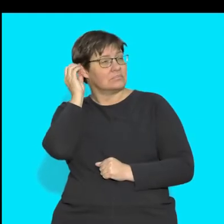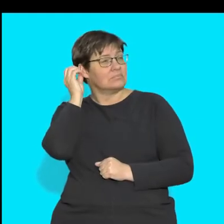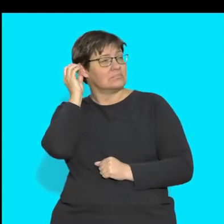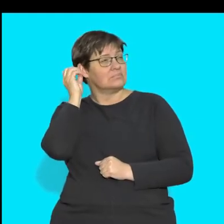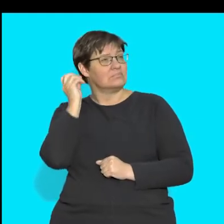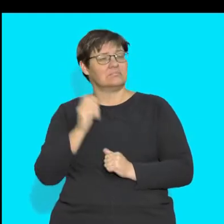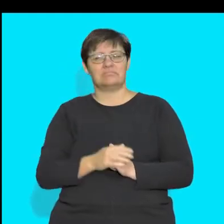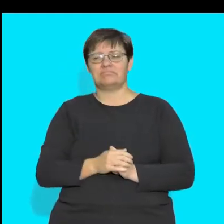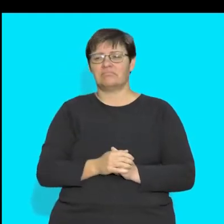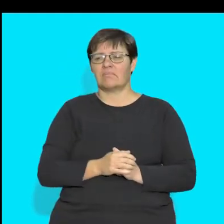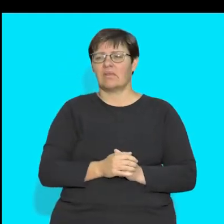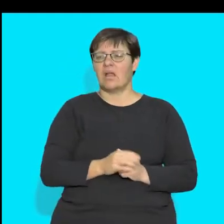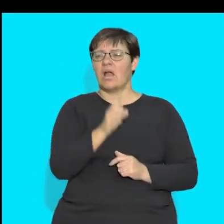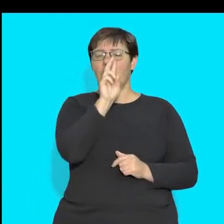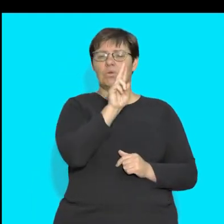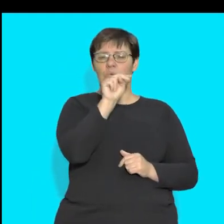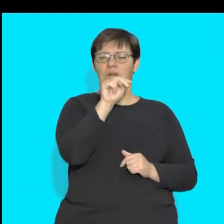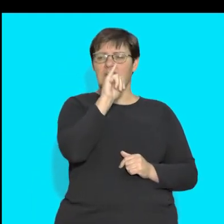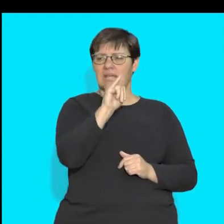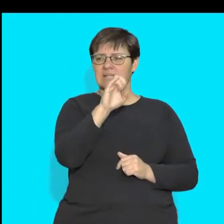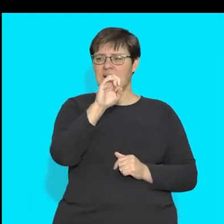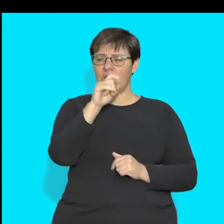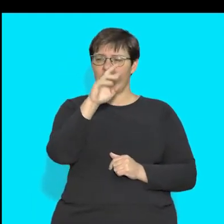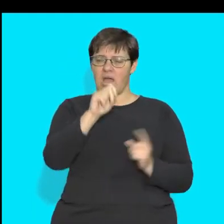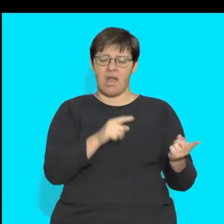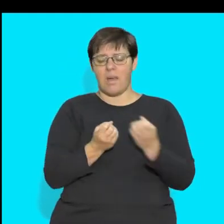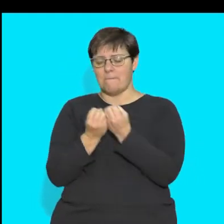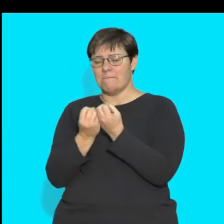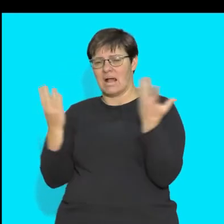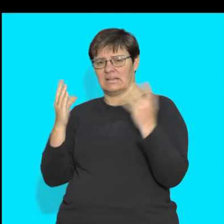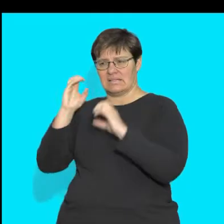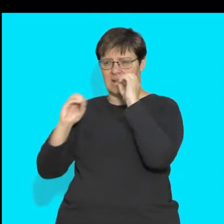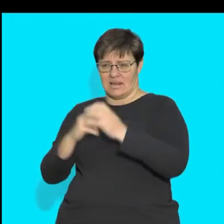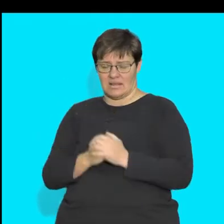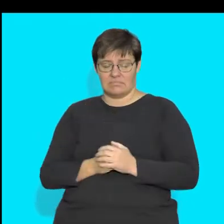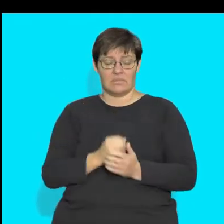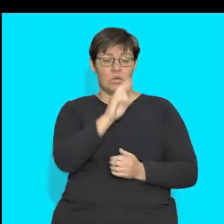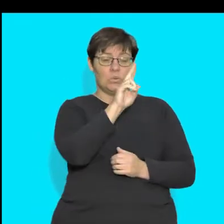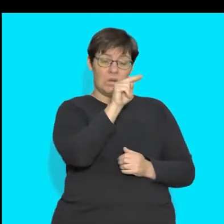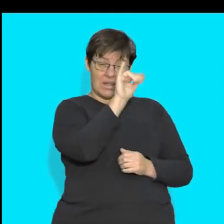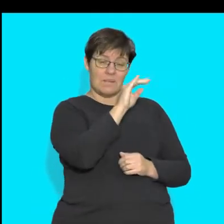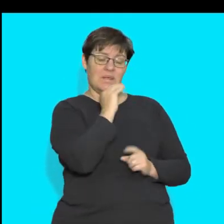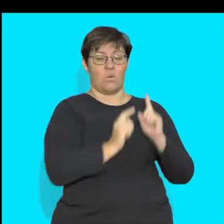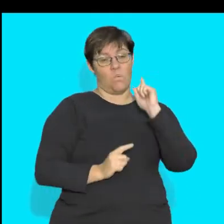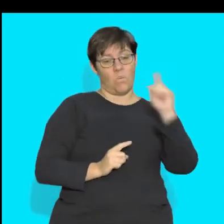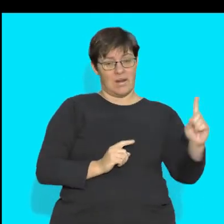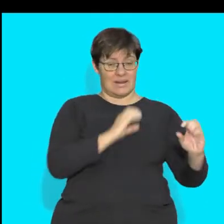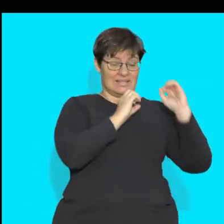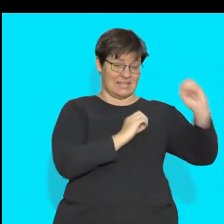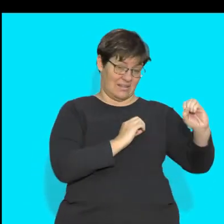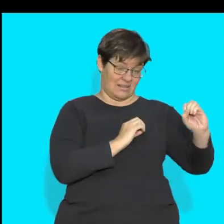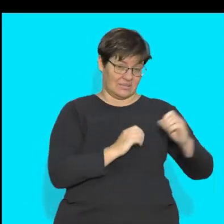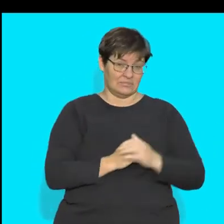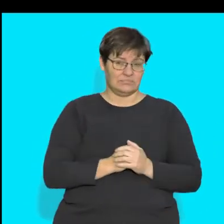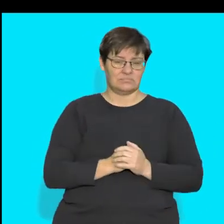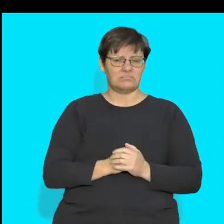is unicellular and what is multicellular. Now, uni means one. And when we